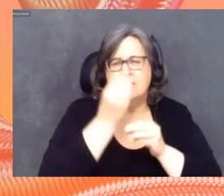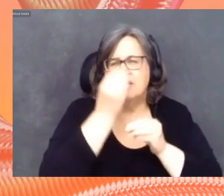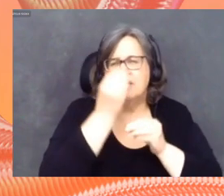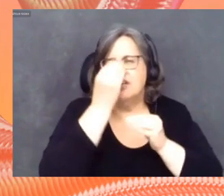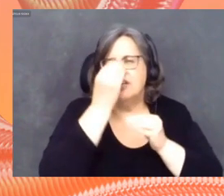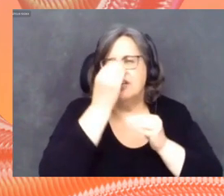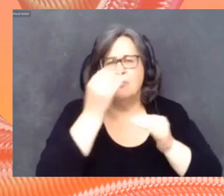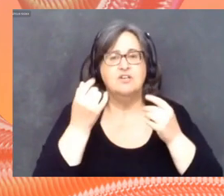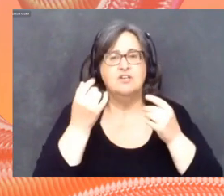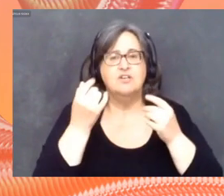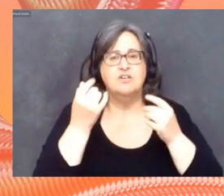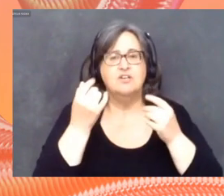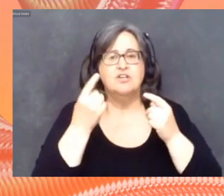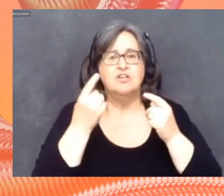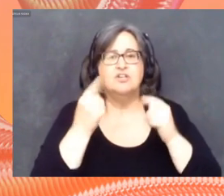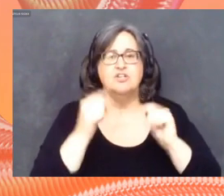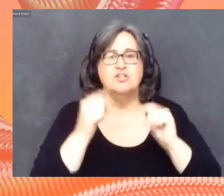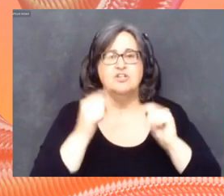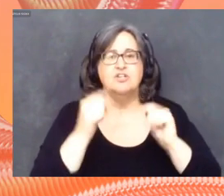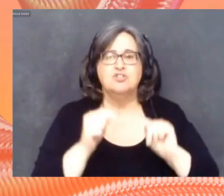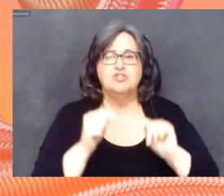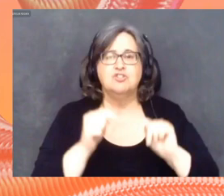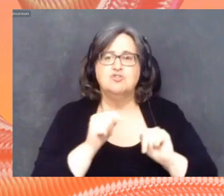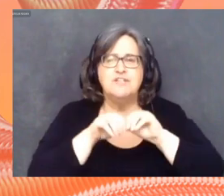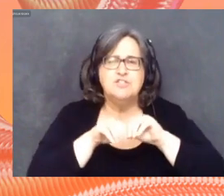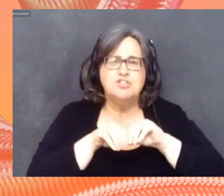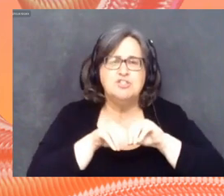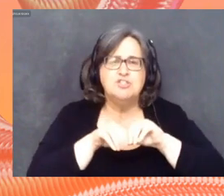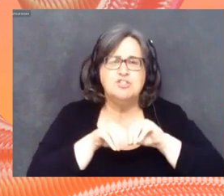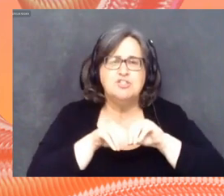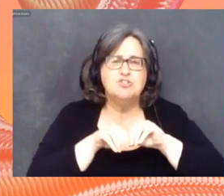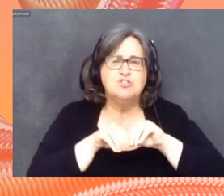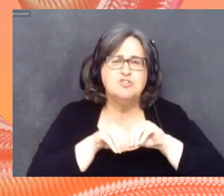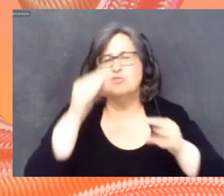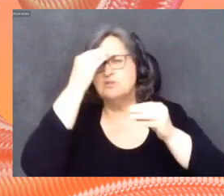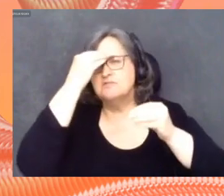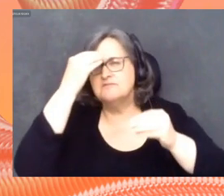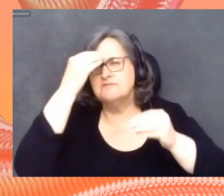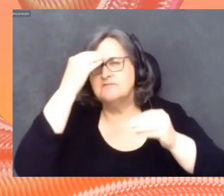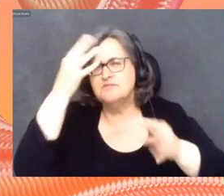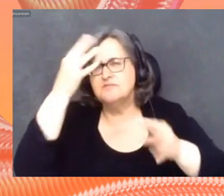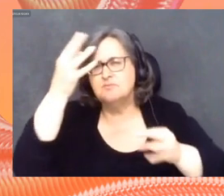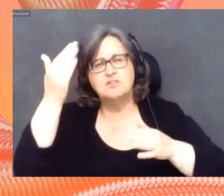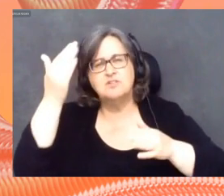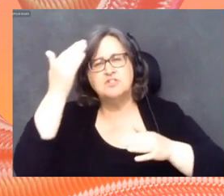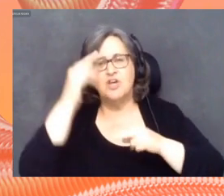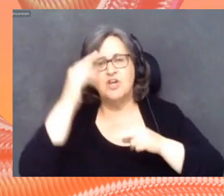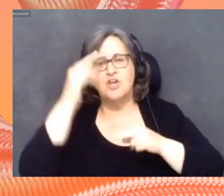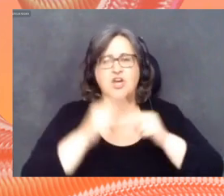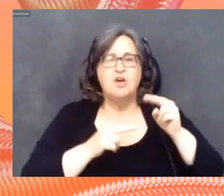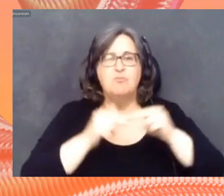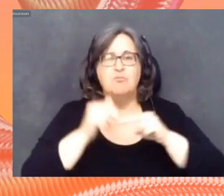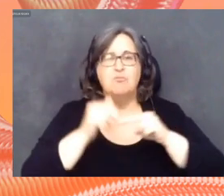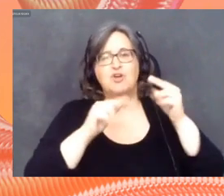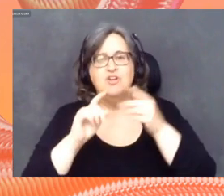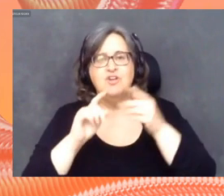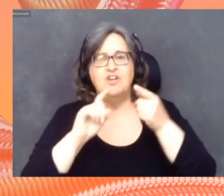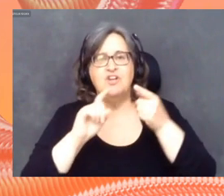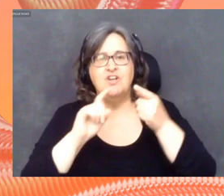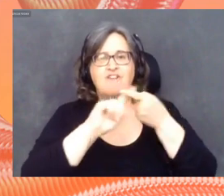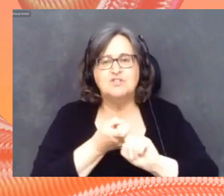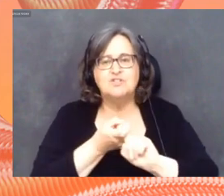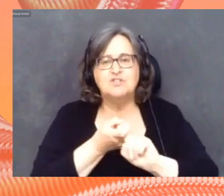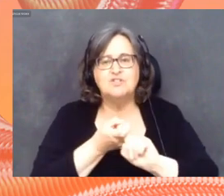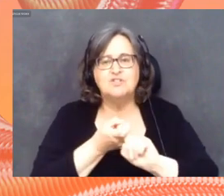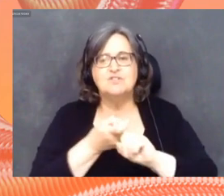to articulate them and disperse, you know, knowledge and build community and friendships. And Sag is